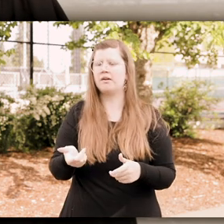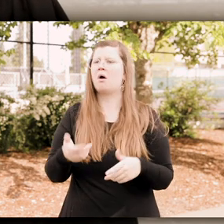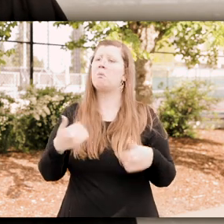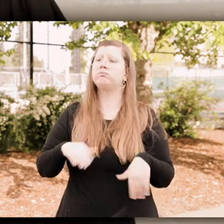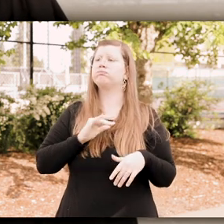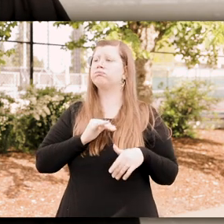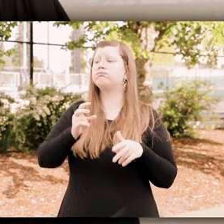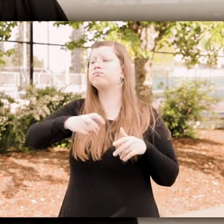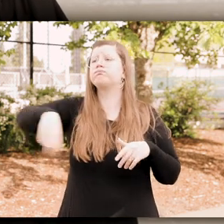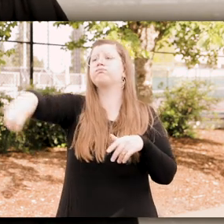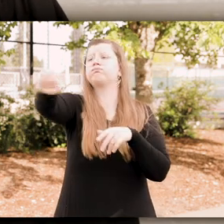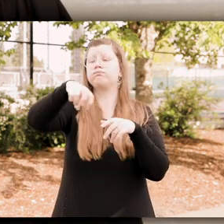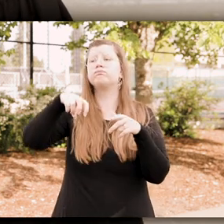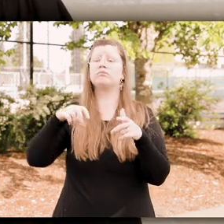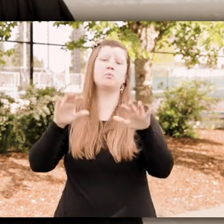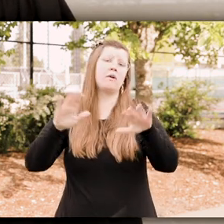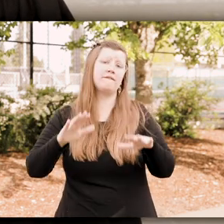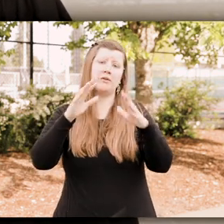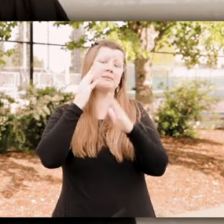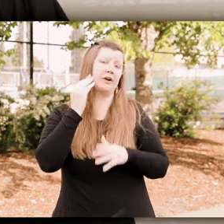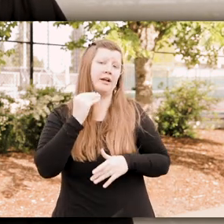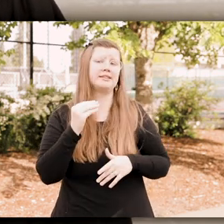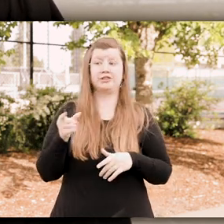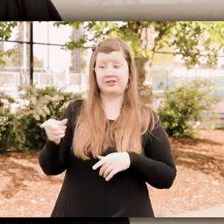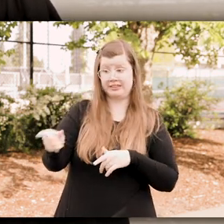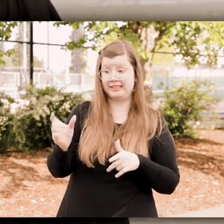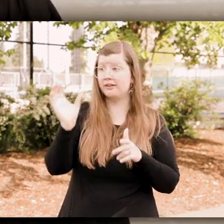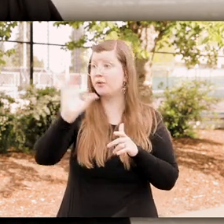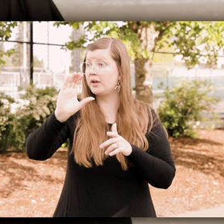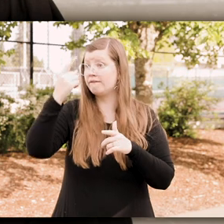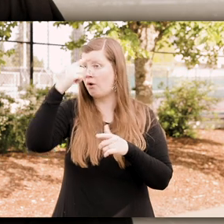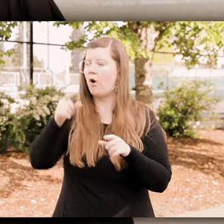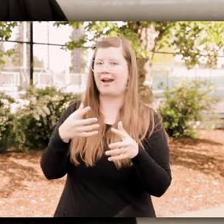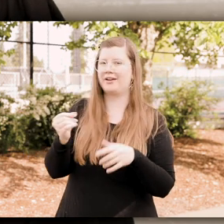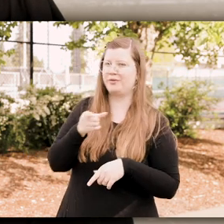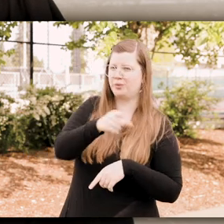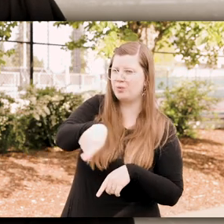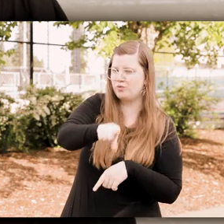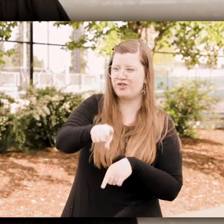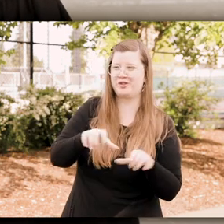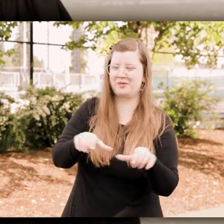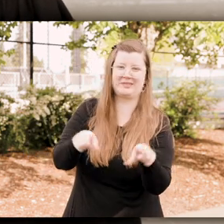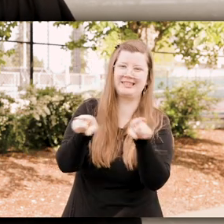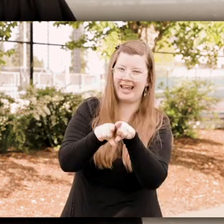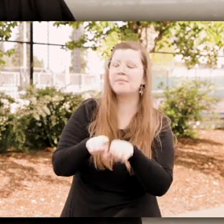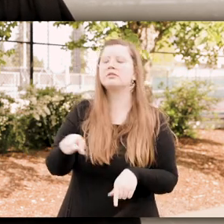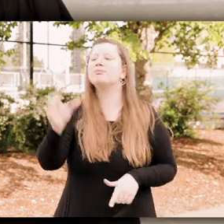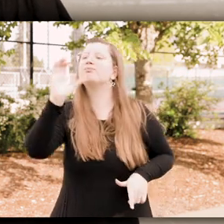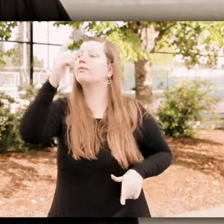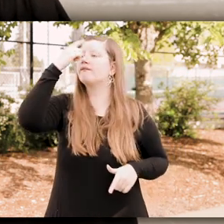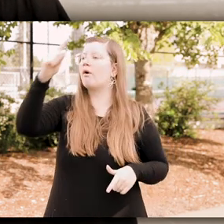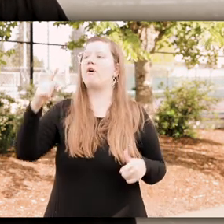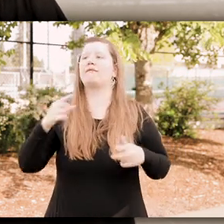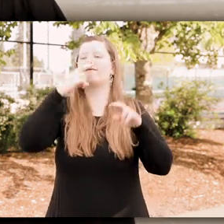She's seeking out adventure. She told me that the advice I gave her that she appreciated the most was this: don't